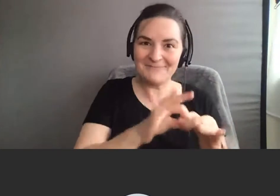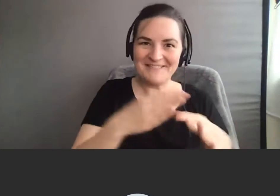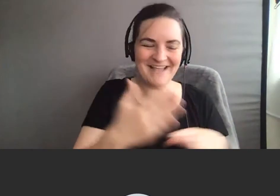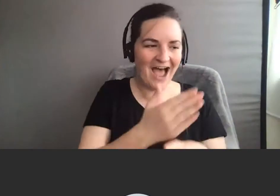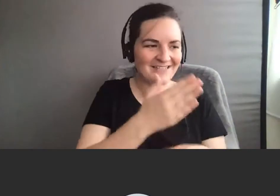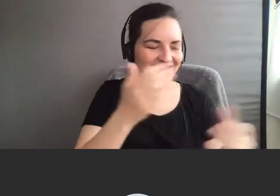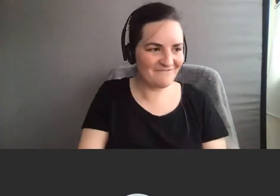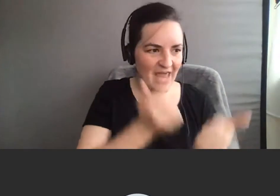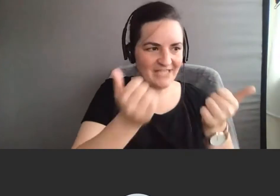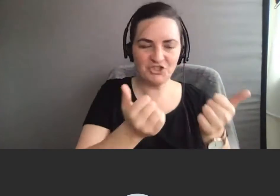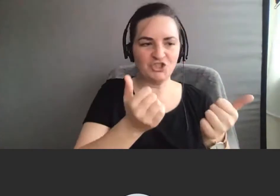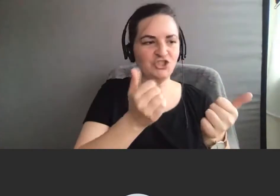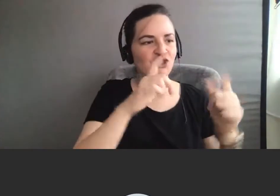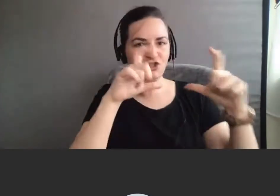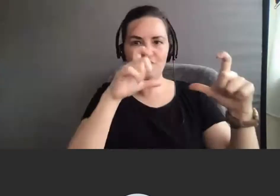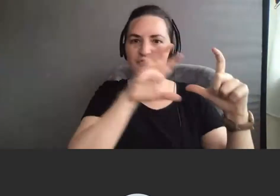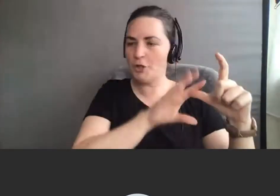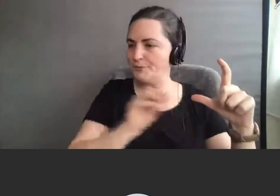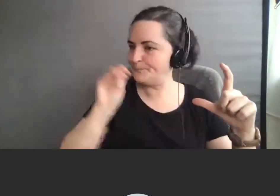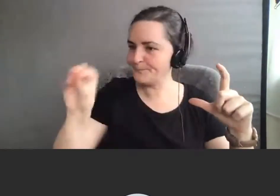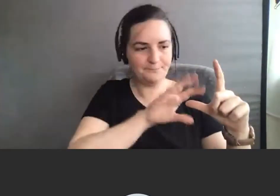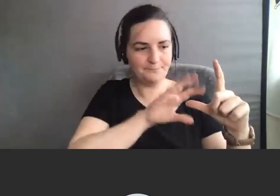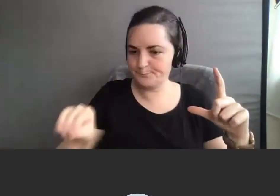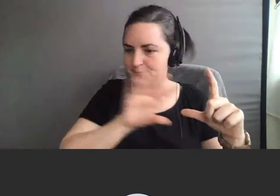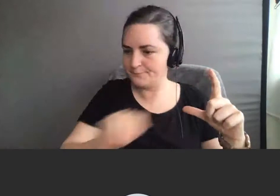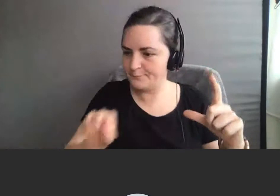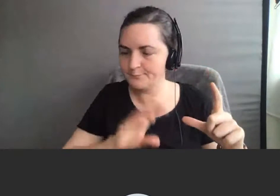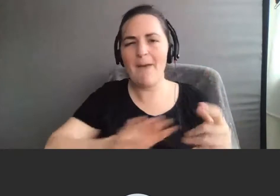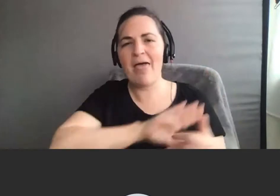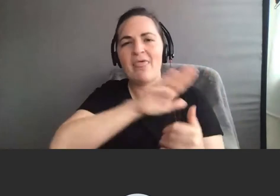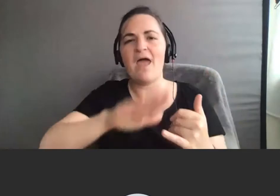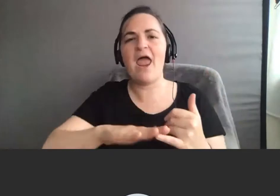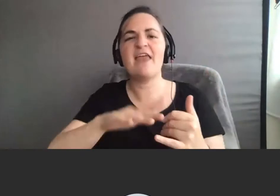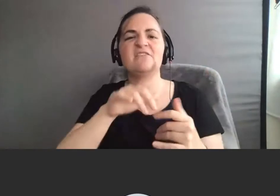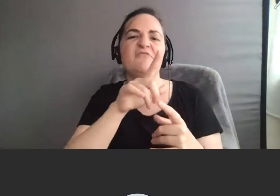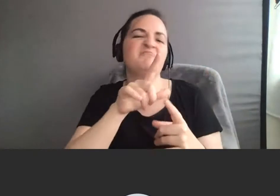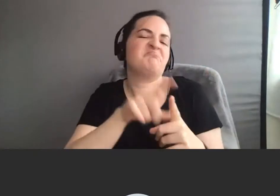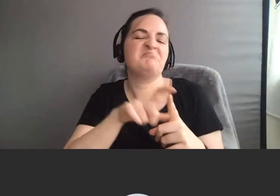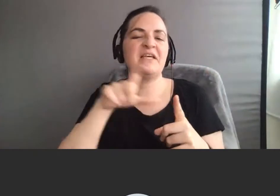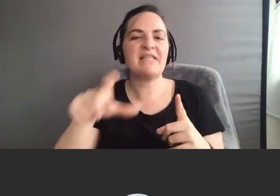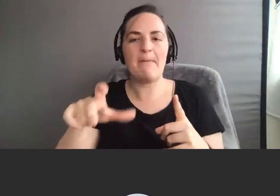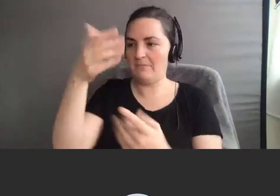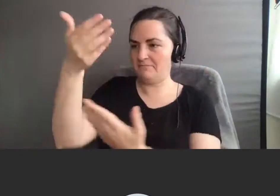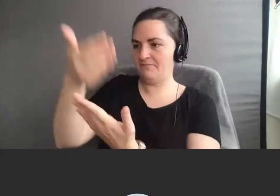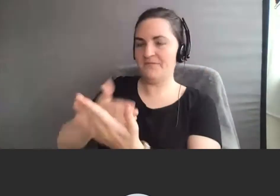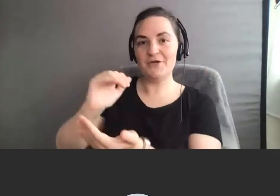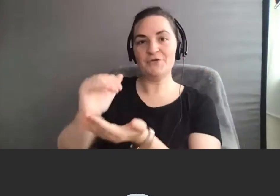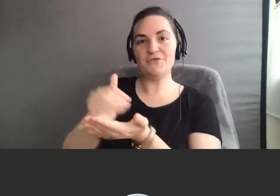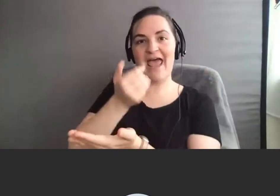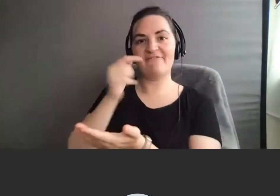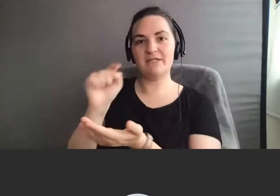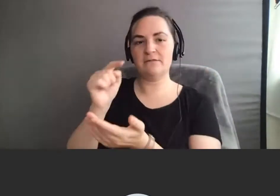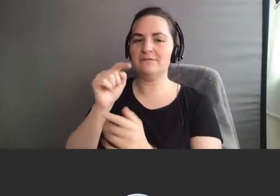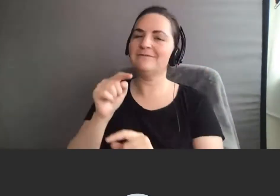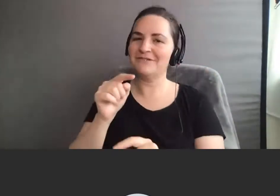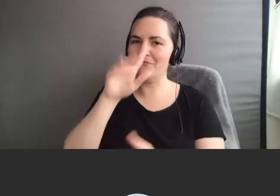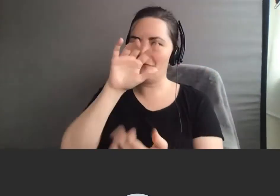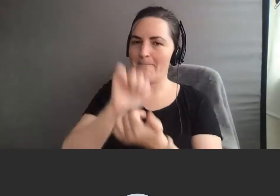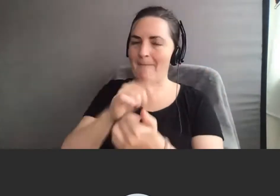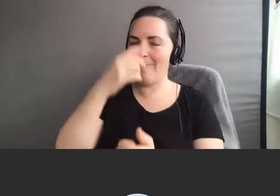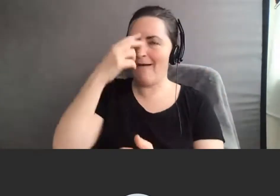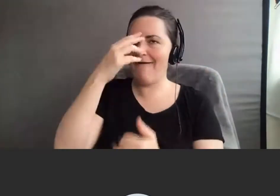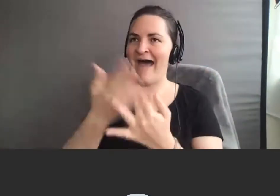end of November or early December, you'll have that document all done, ready to submit, and you've saved it with a really memorable file